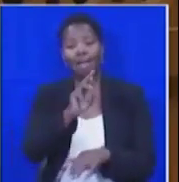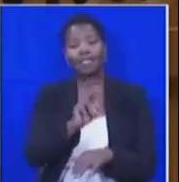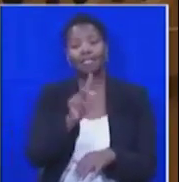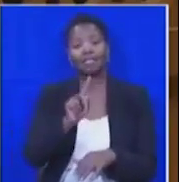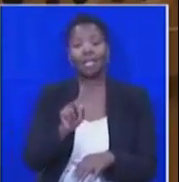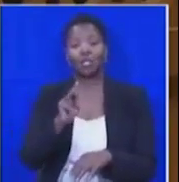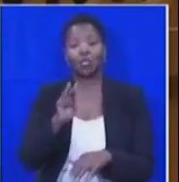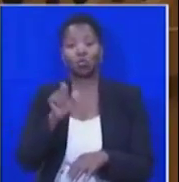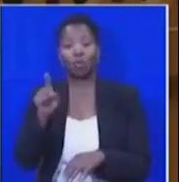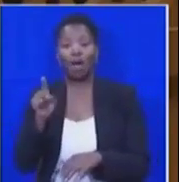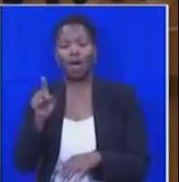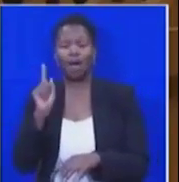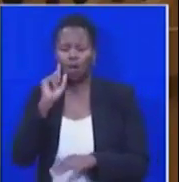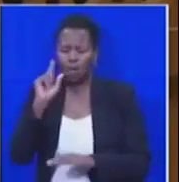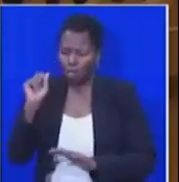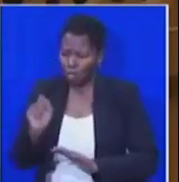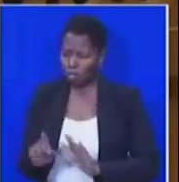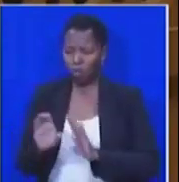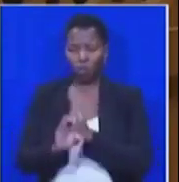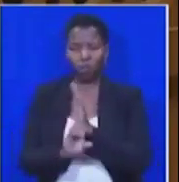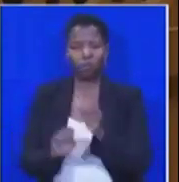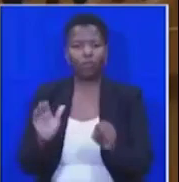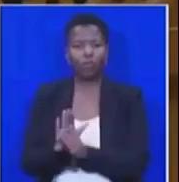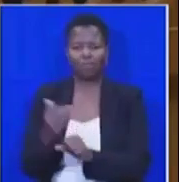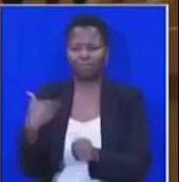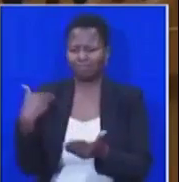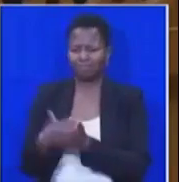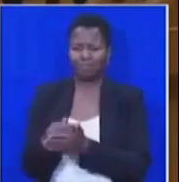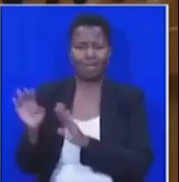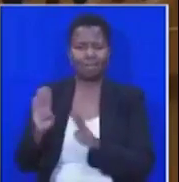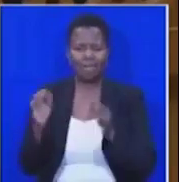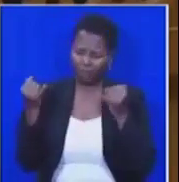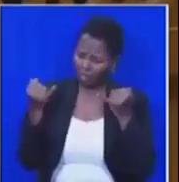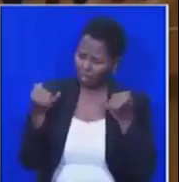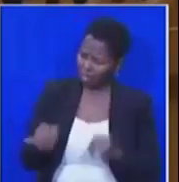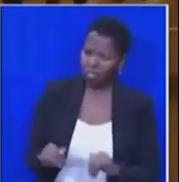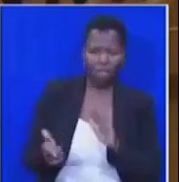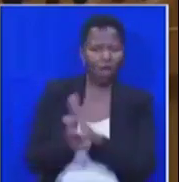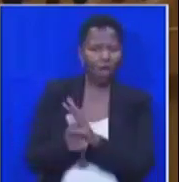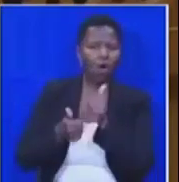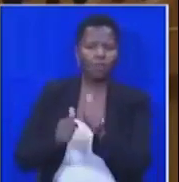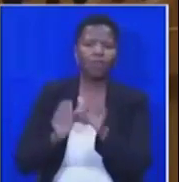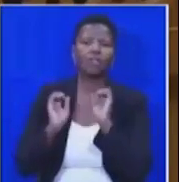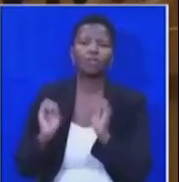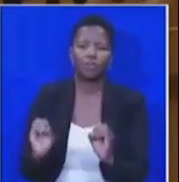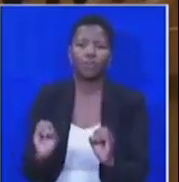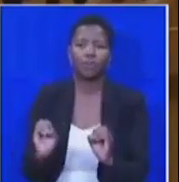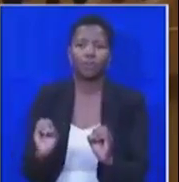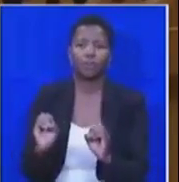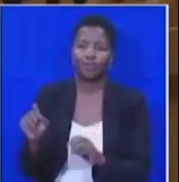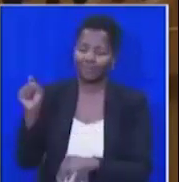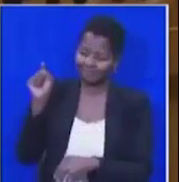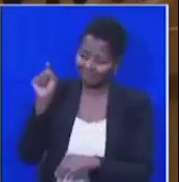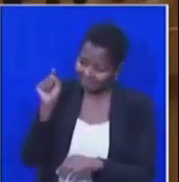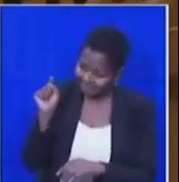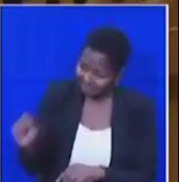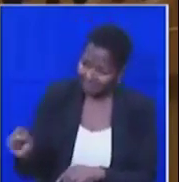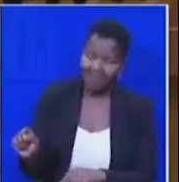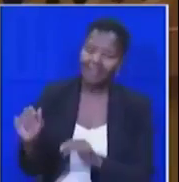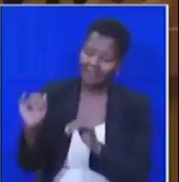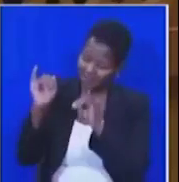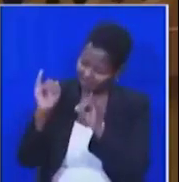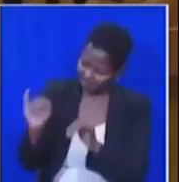with his illegal conduct and inconsistency with his constitutional obligations. That is the ugly